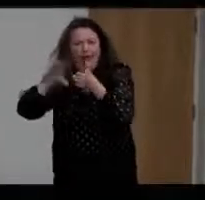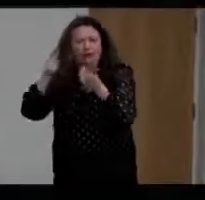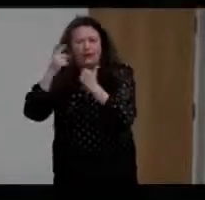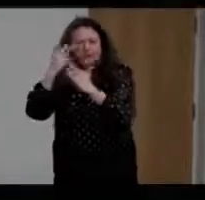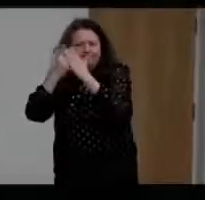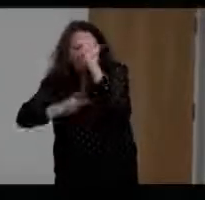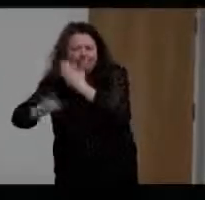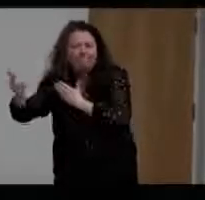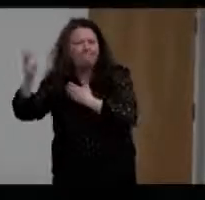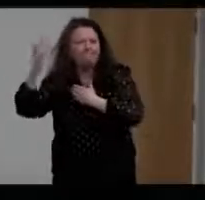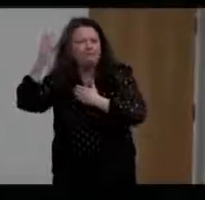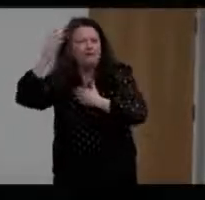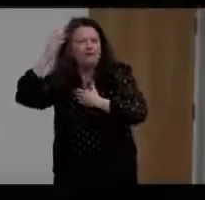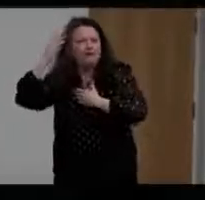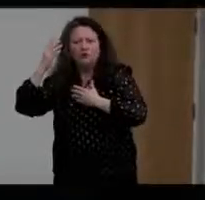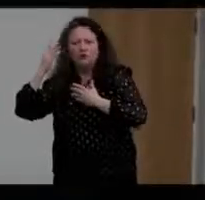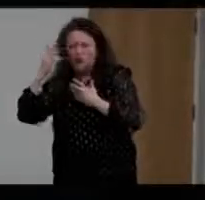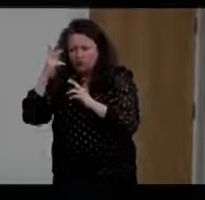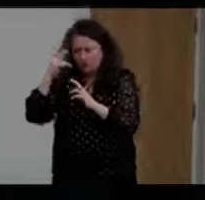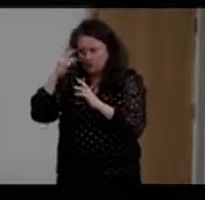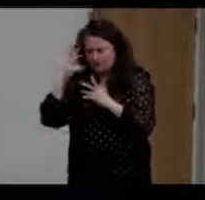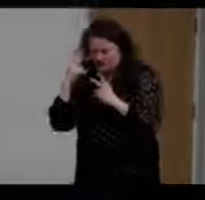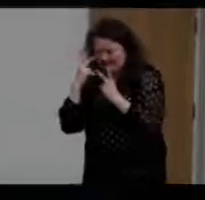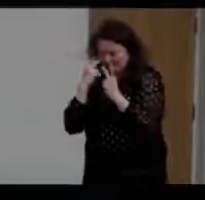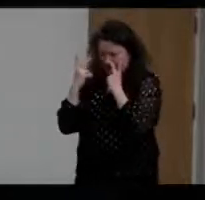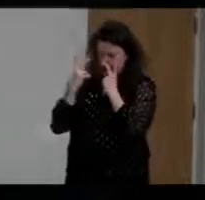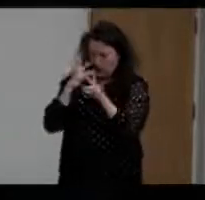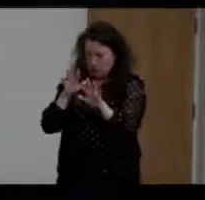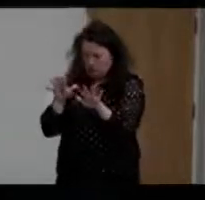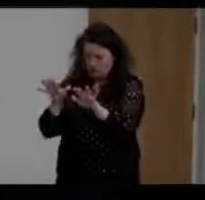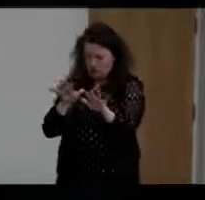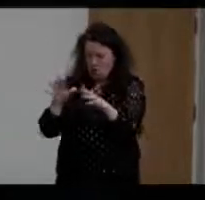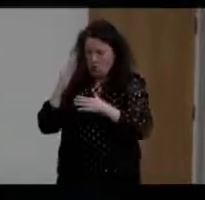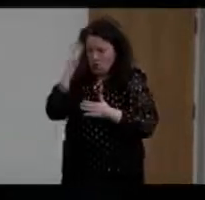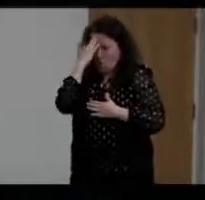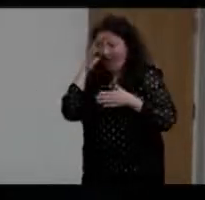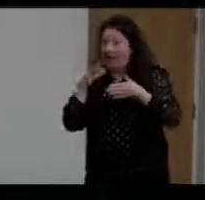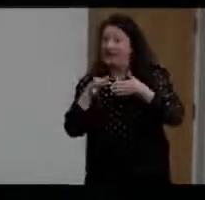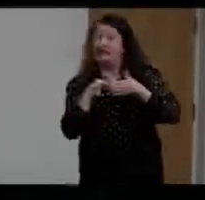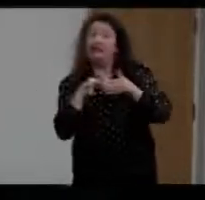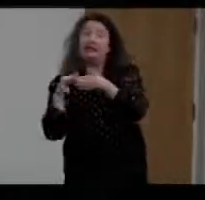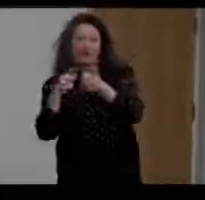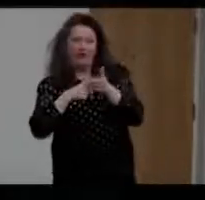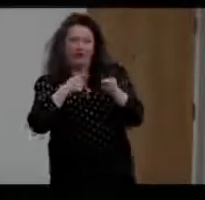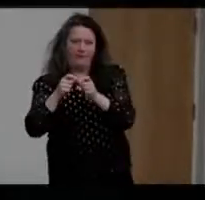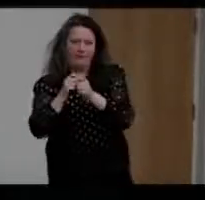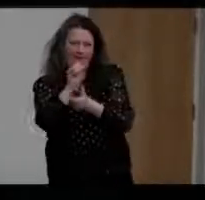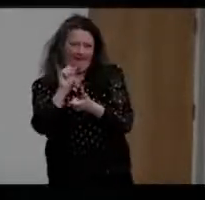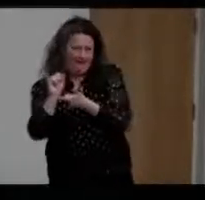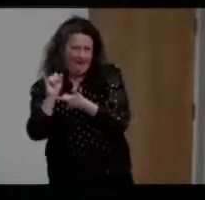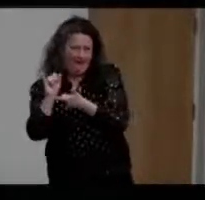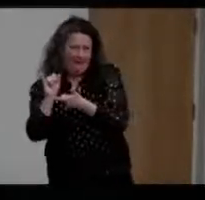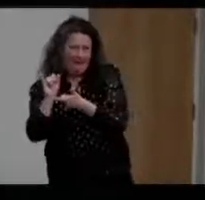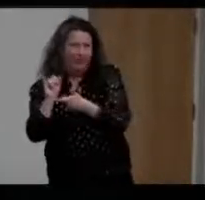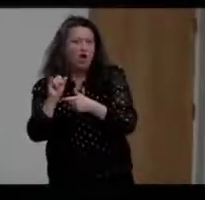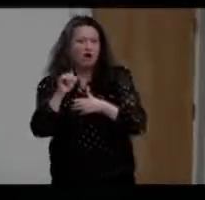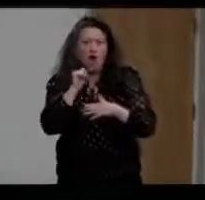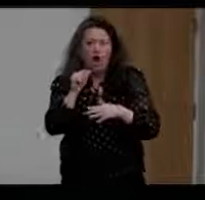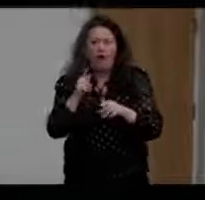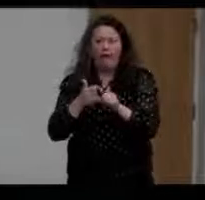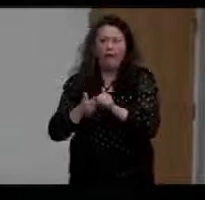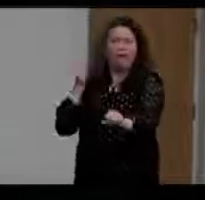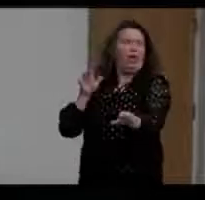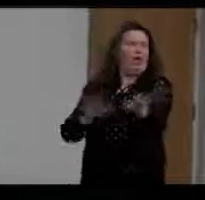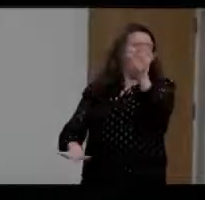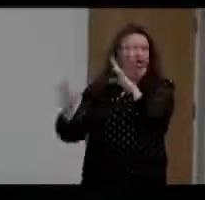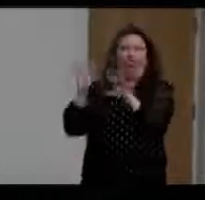or at least respecting what's happening, as opposed to just barely keeping up. And that sends a strong economic message as well with regards to attracting investment,